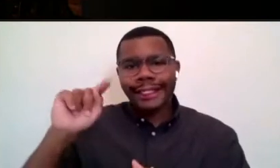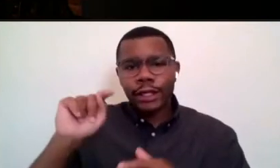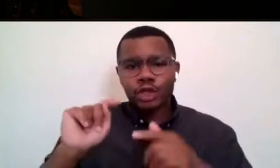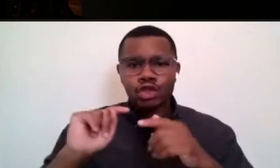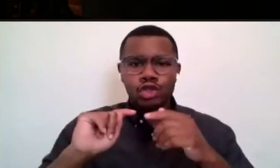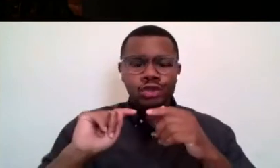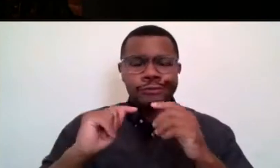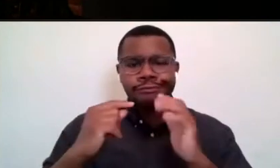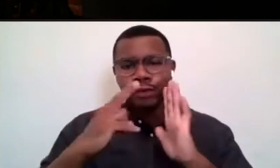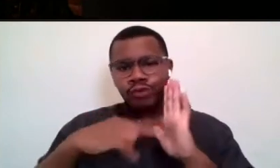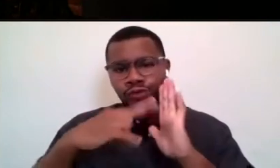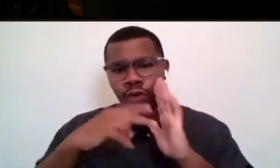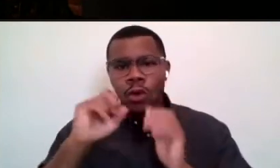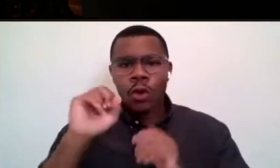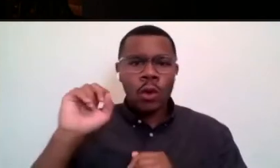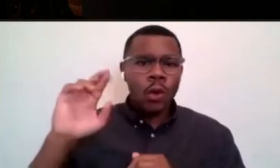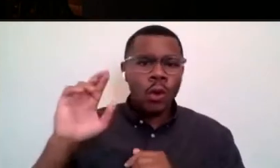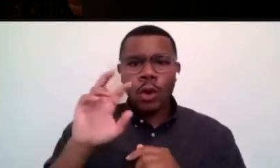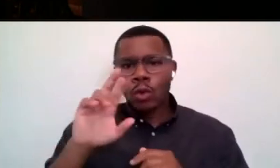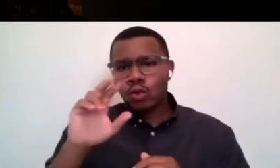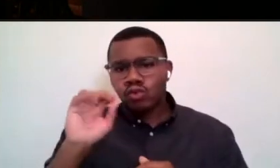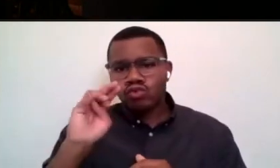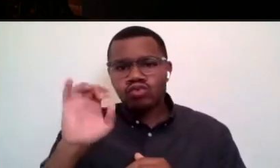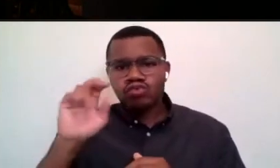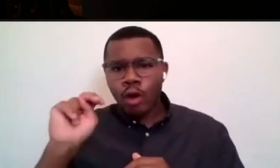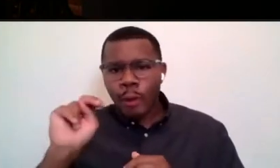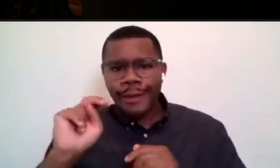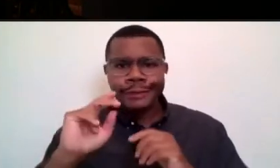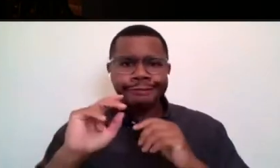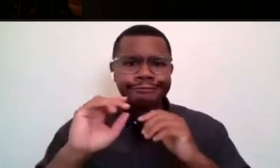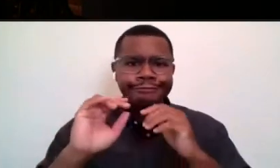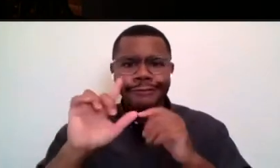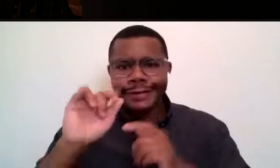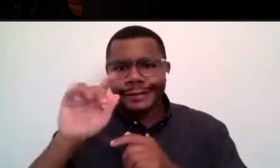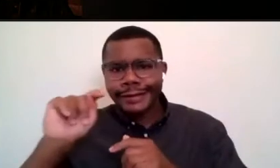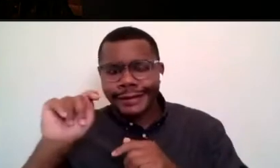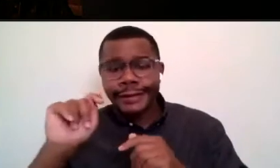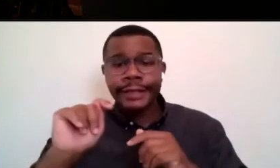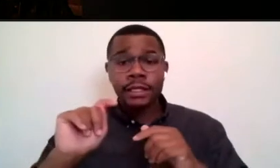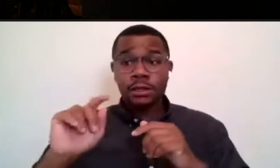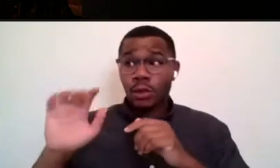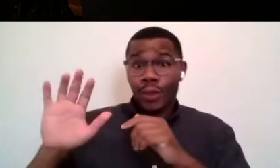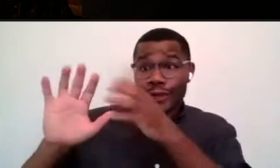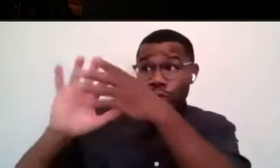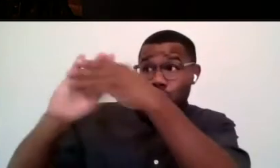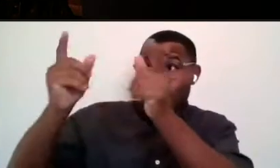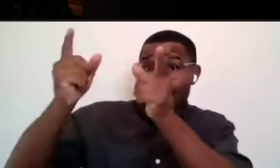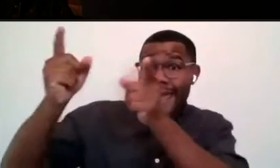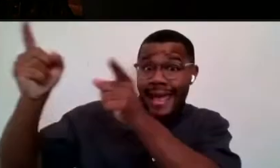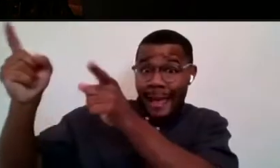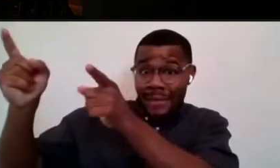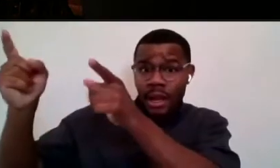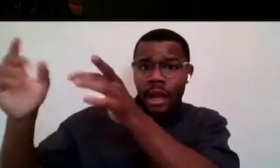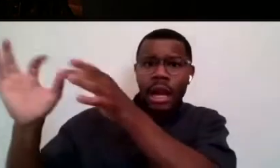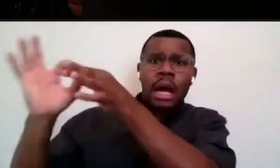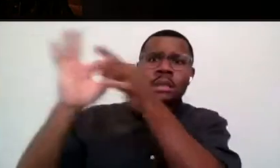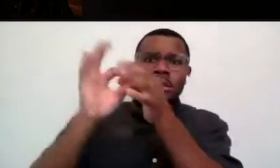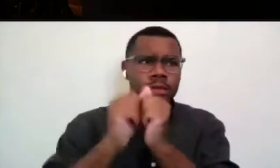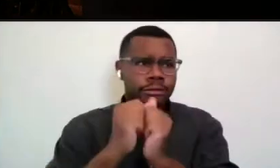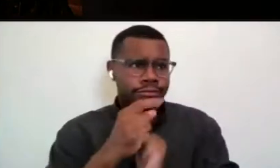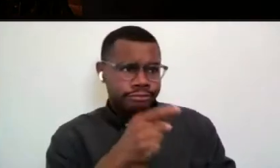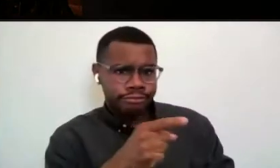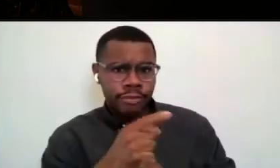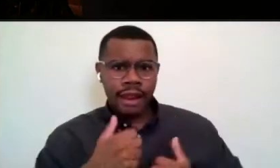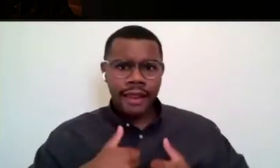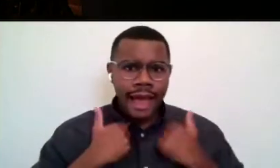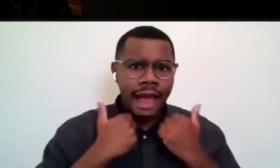stories as a way to hang stories of their story onto what's happening in the world. And they're ancient, you know.